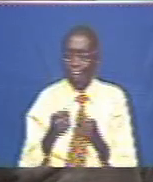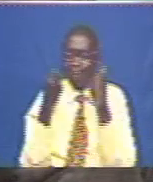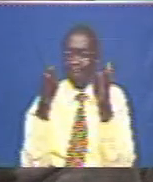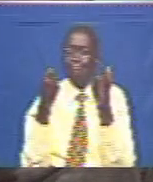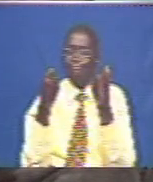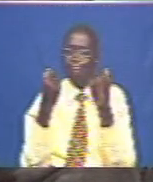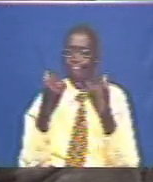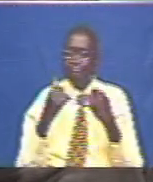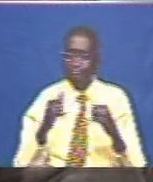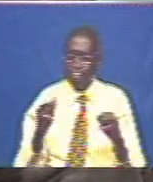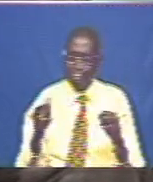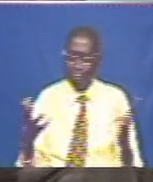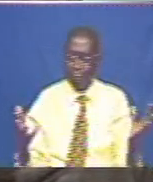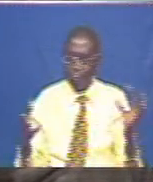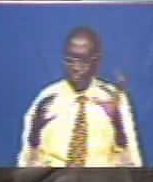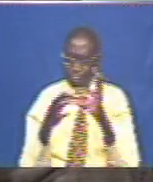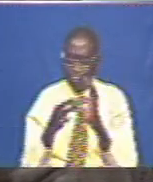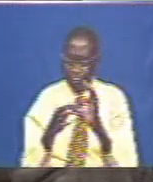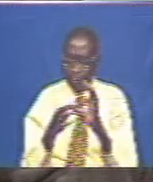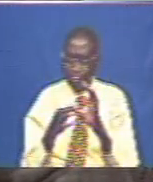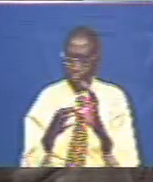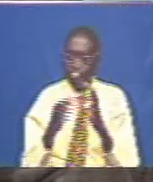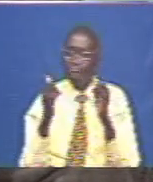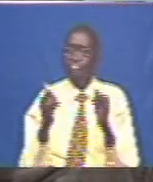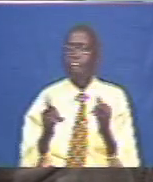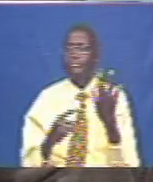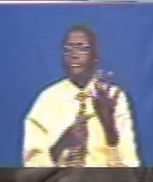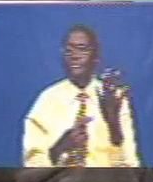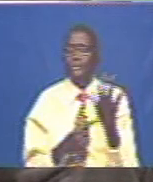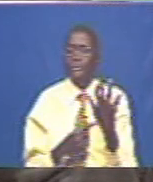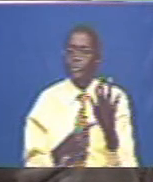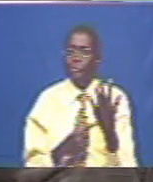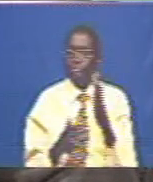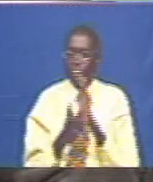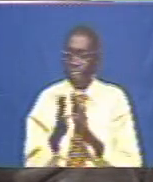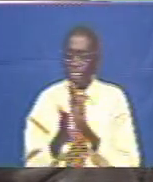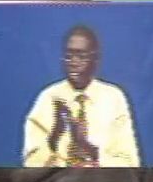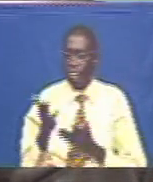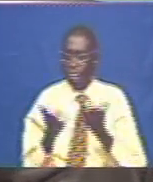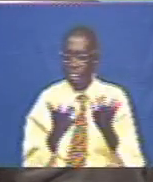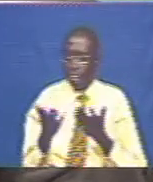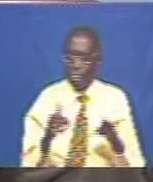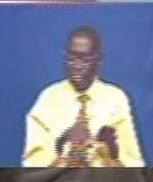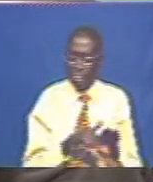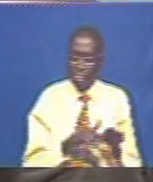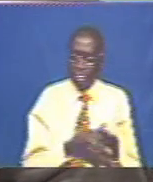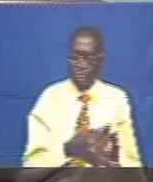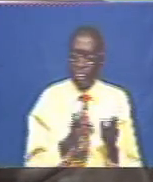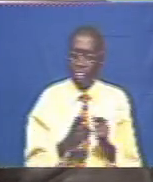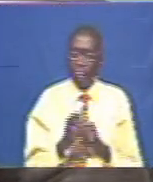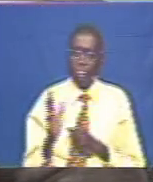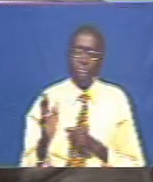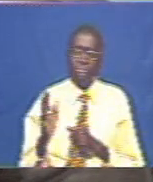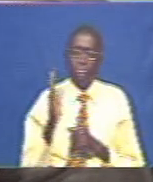match both the two, taking up new technologies for quick service for our members and also security. So